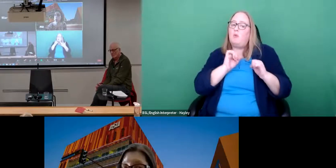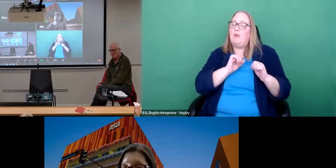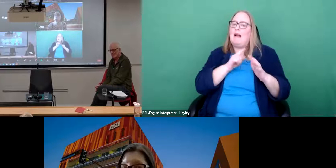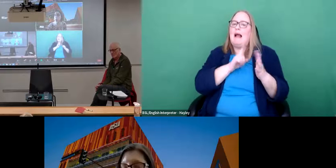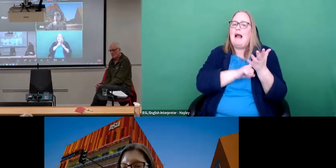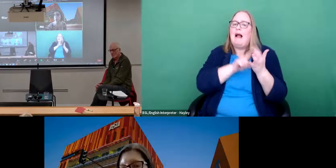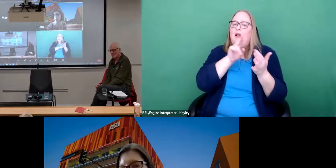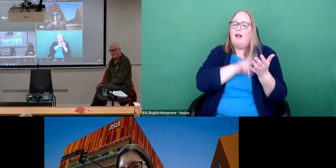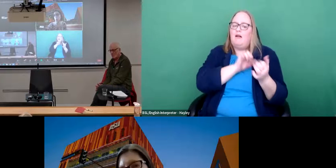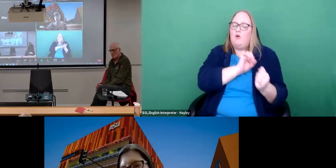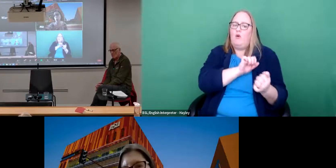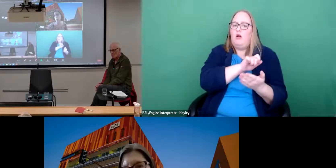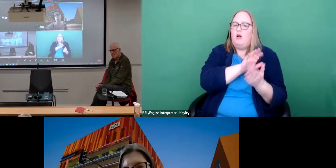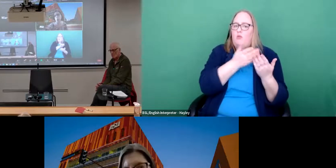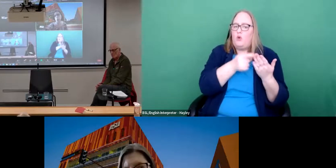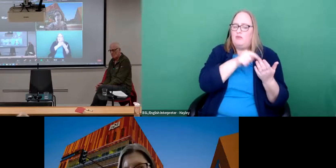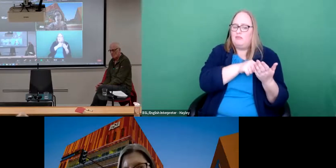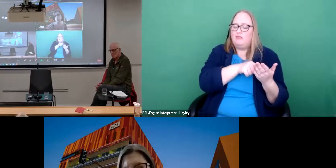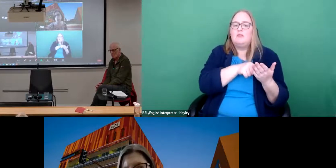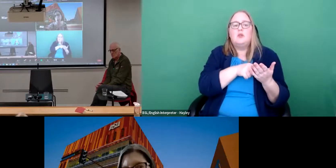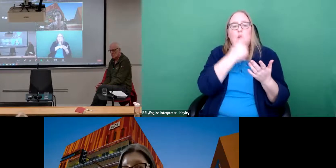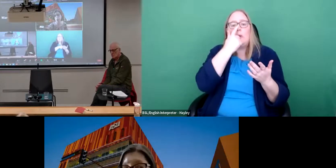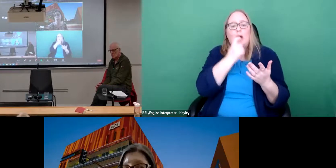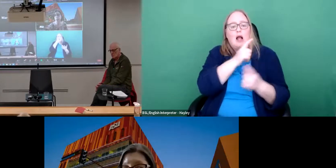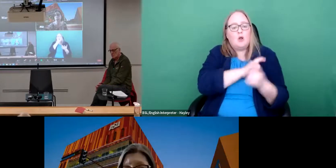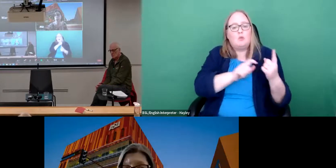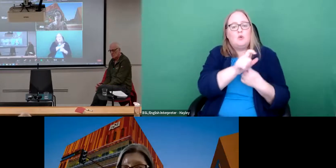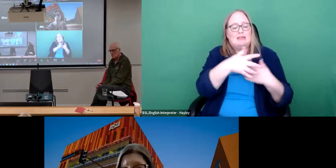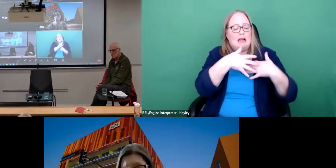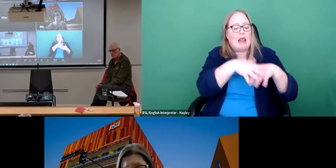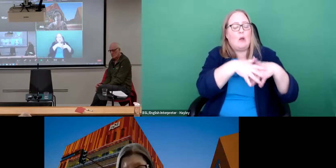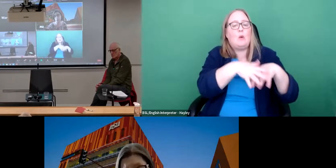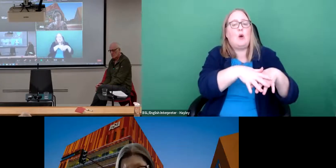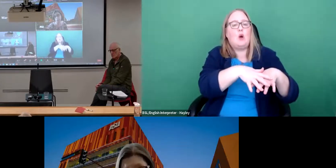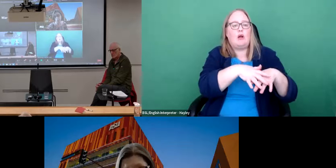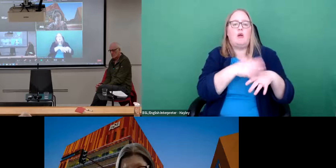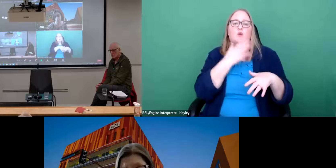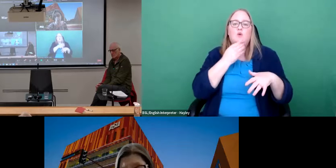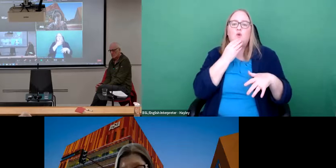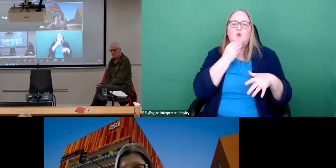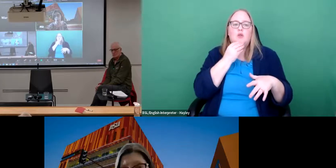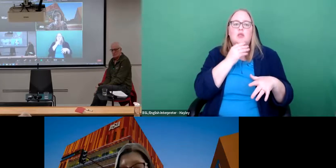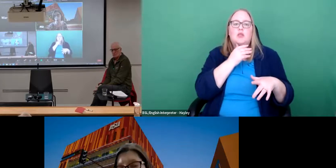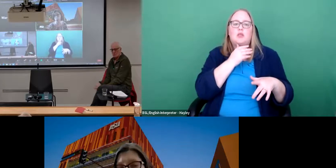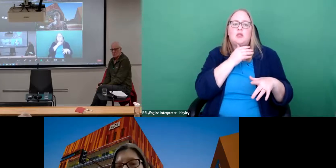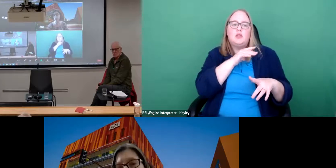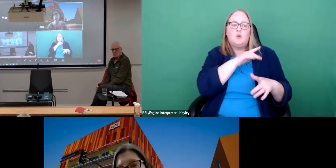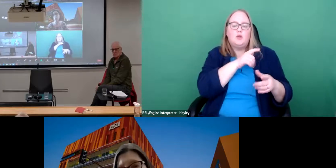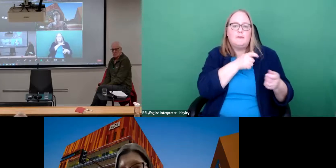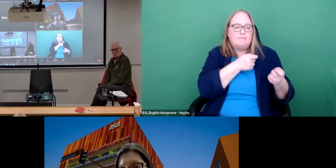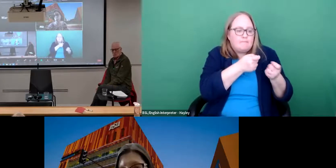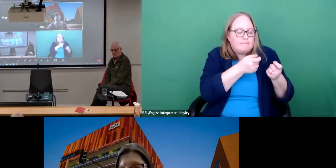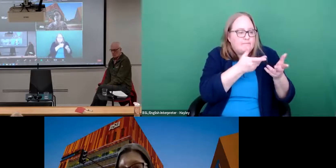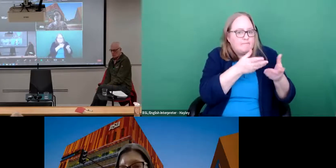use communities and networks to bring about change. These gains weren't always sustained in neighborhoods. However, looking 5